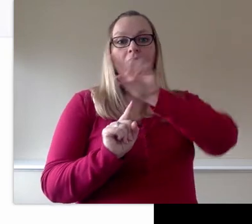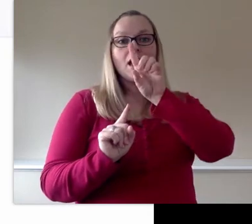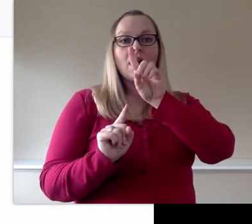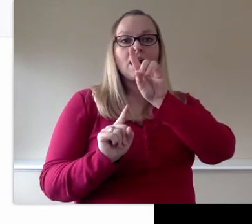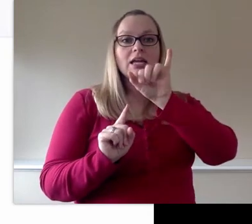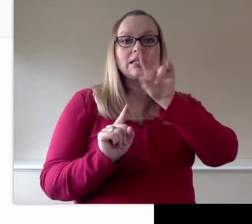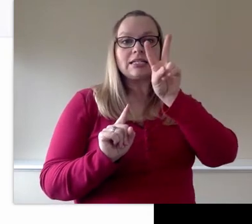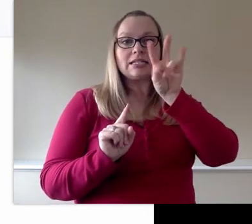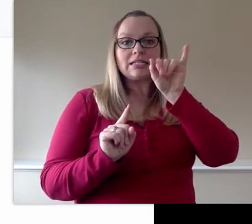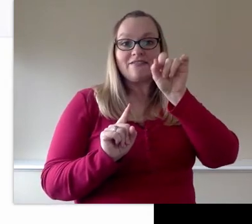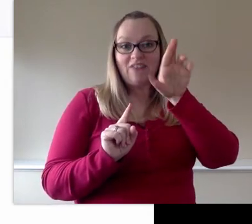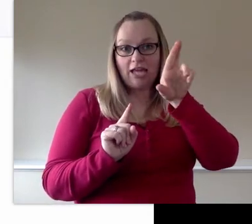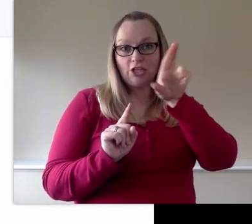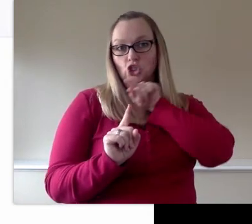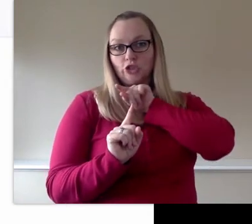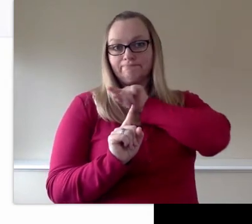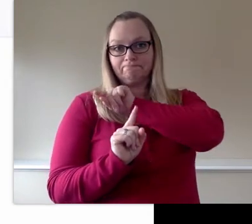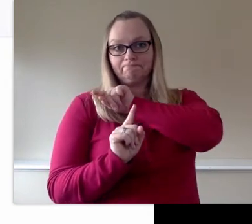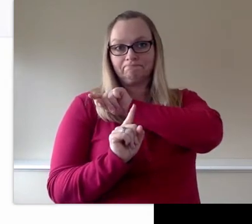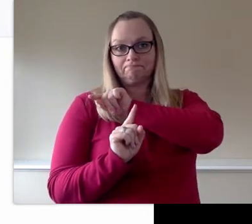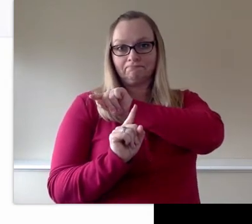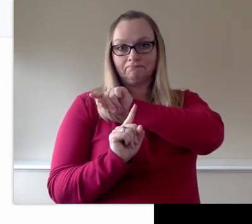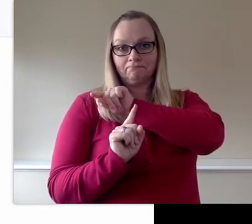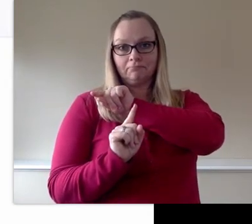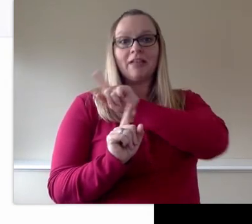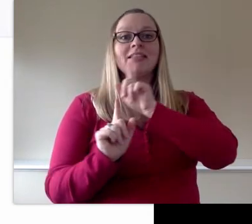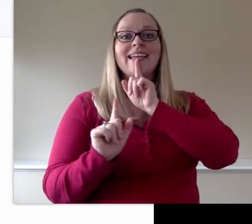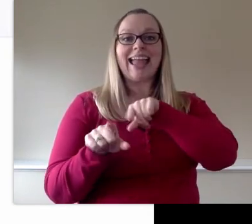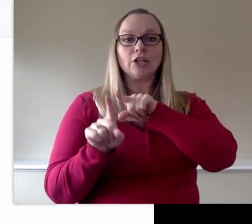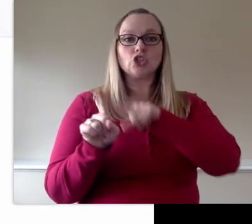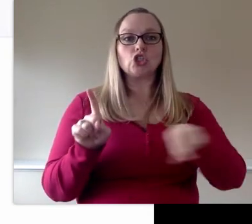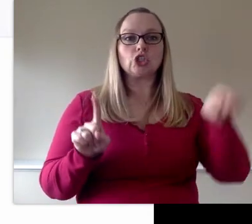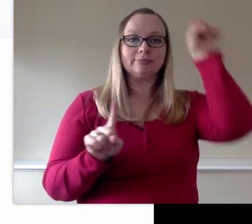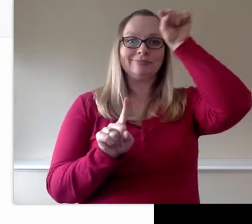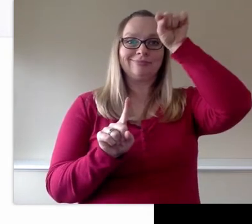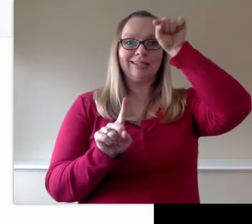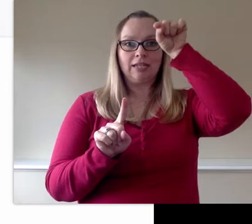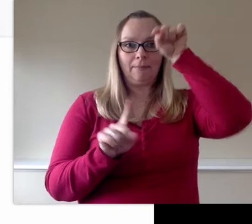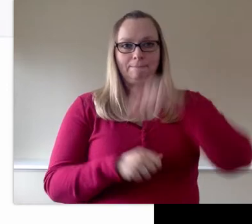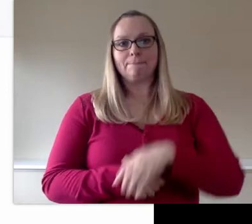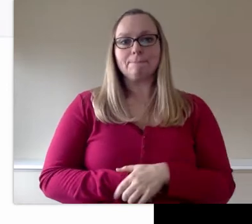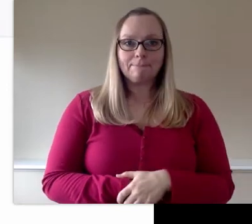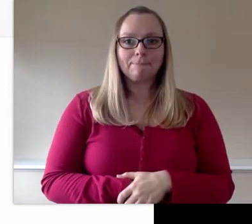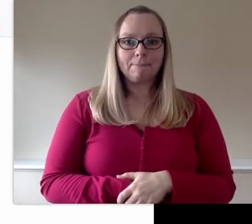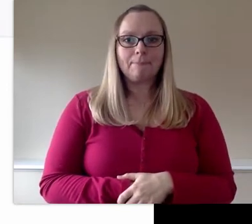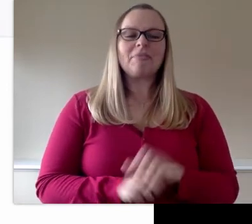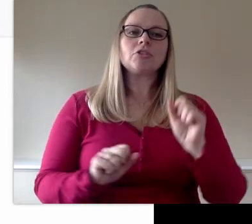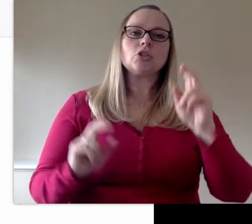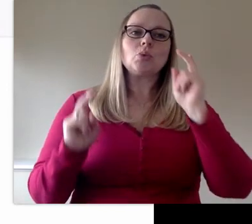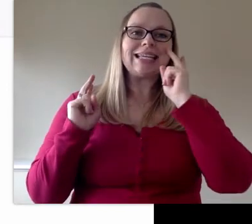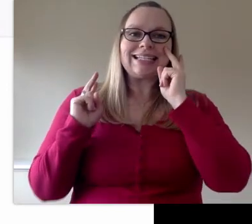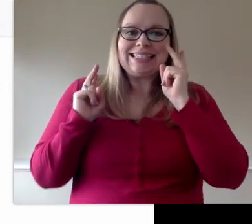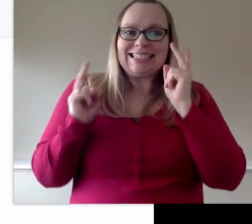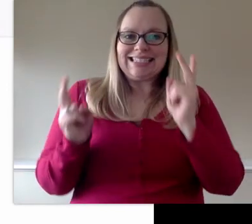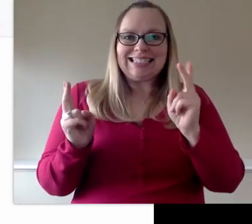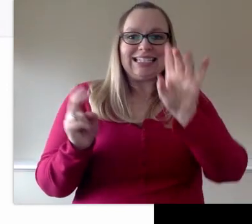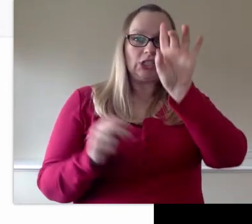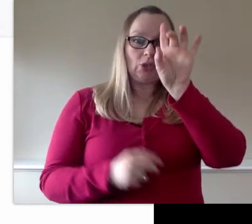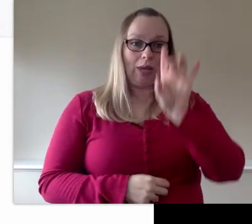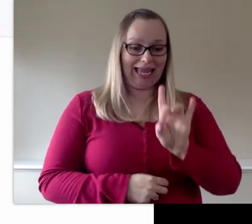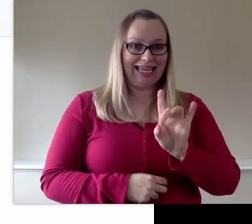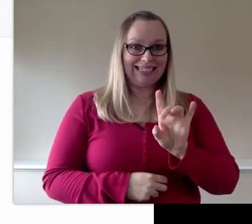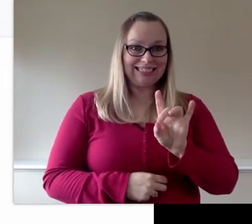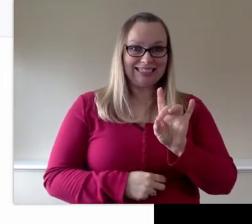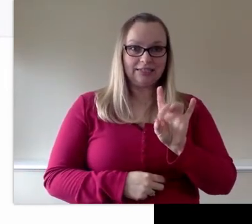into, is on the outside. And the quotient, or the answer, is on top. So we can see it in action here. 8 is our whole